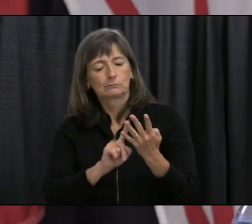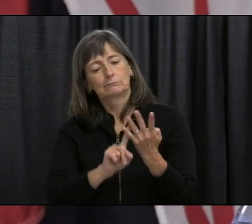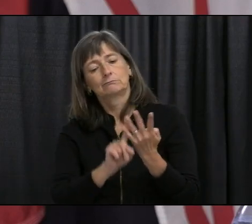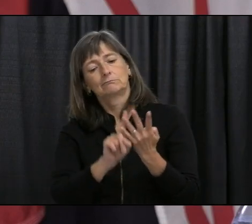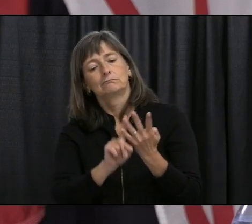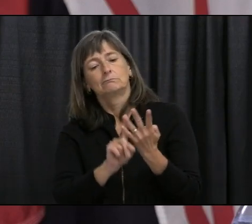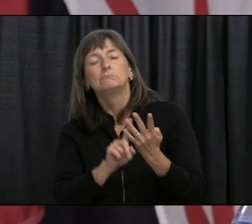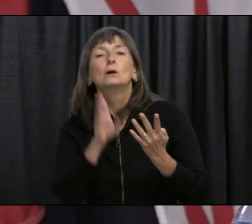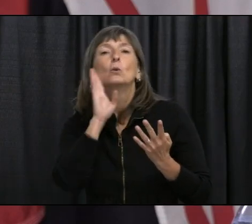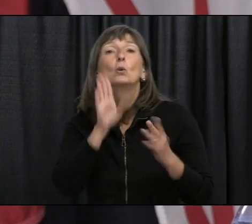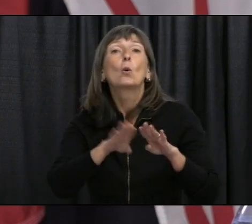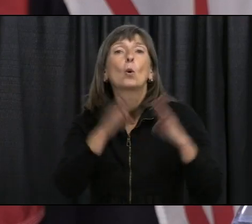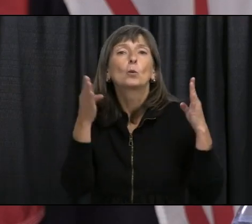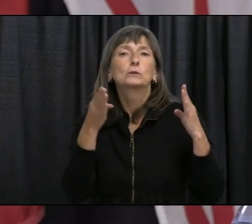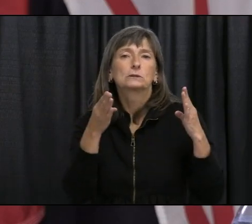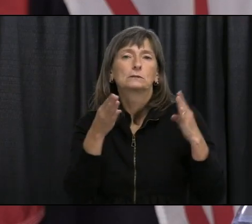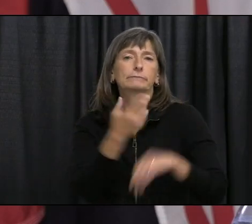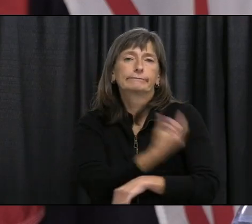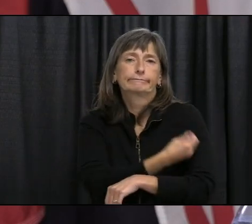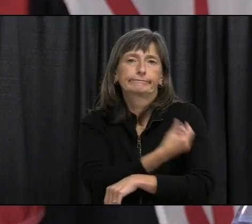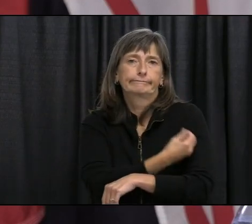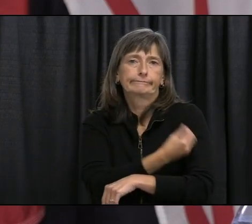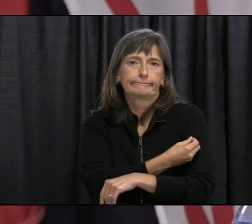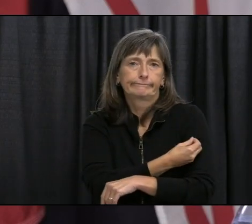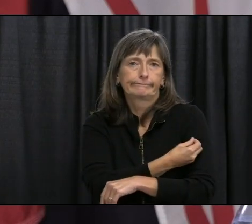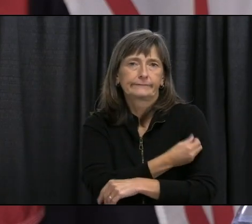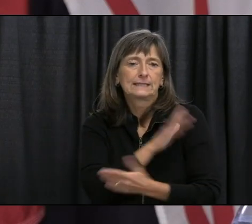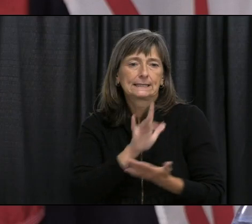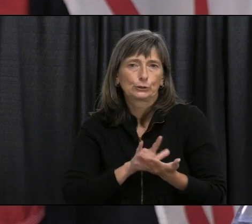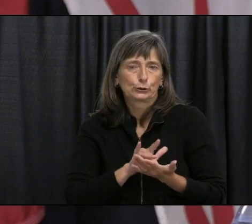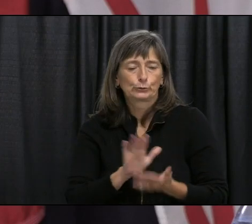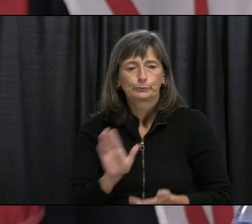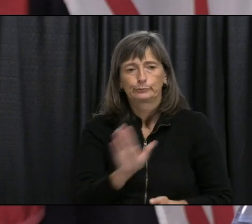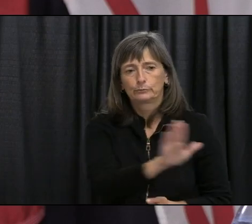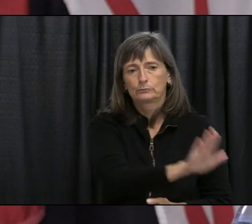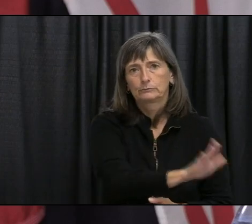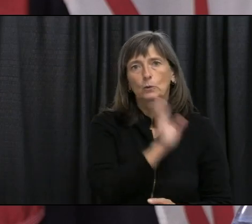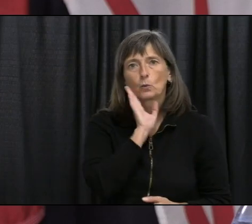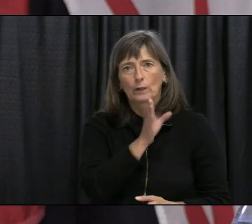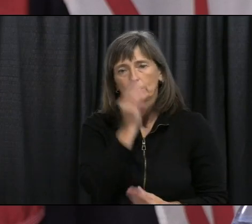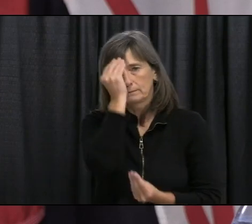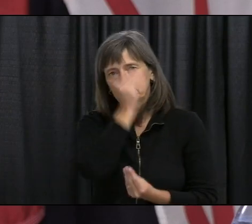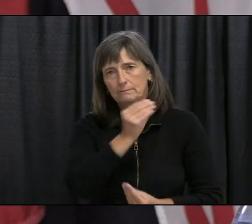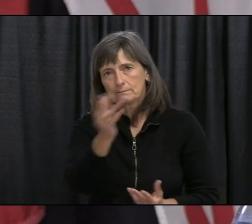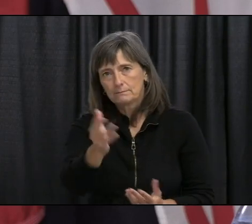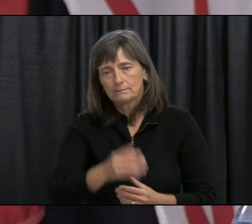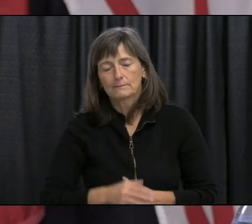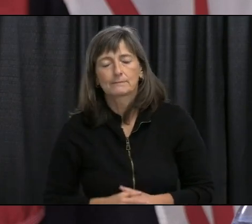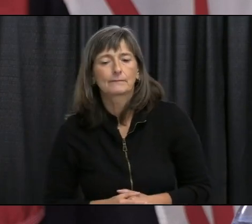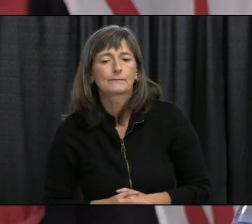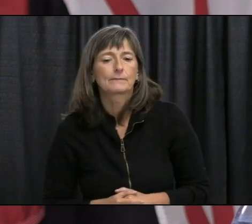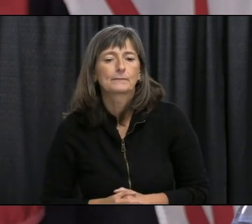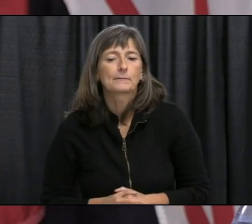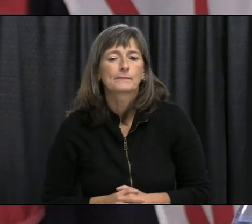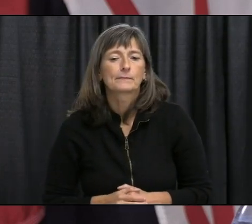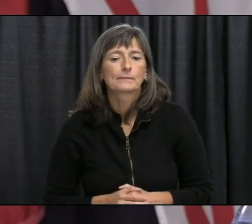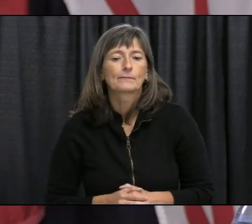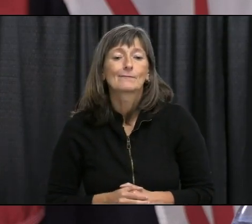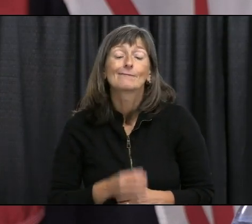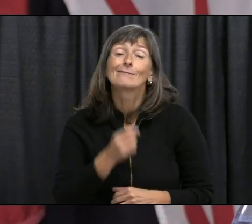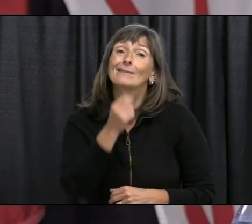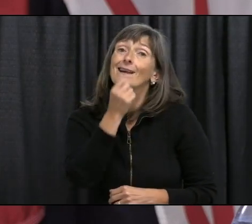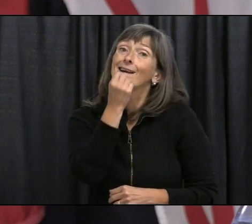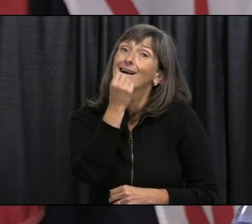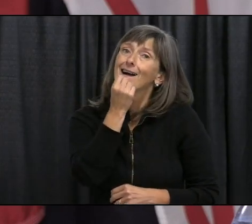up. In advance of that, however, we will be taking the opportunity to protect those citizens who are the